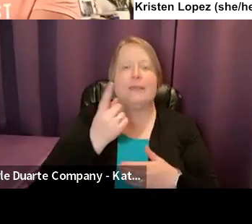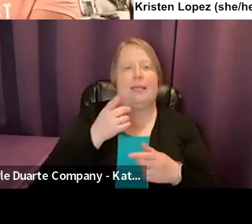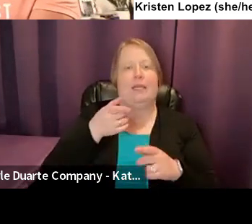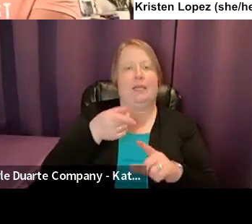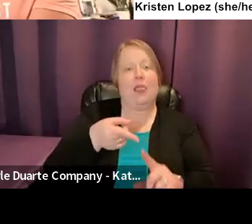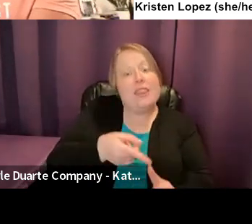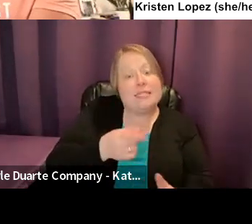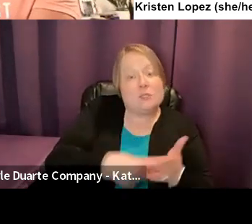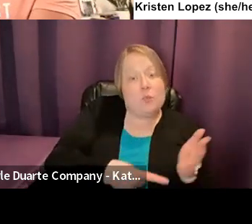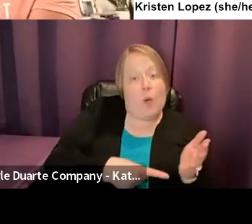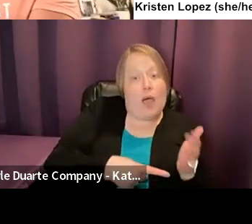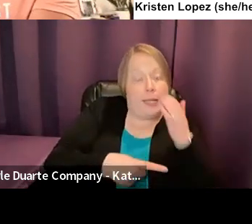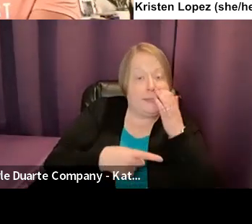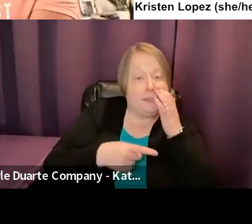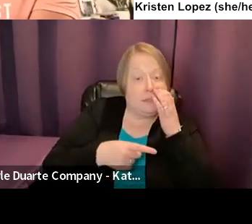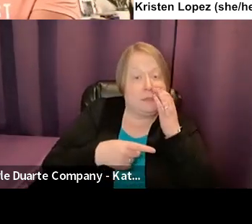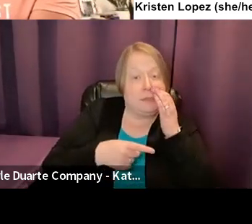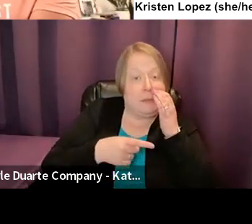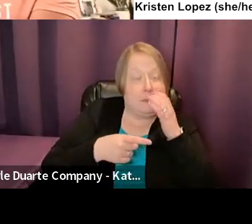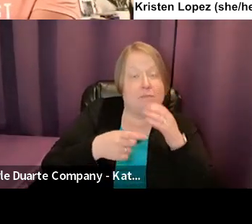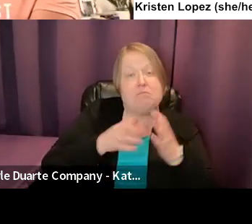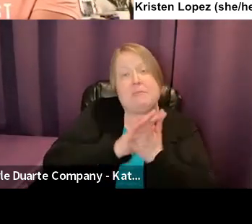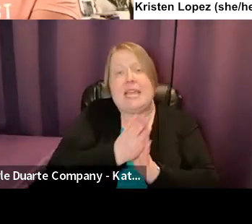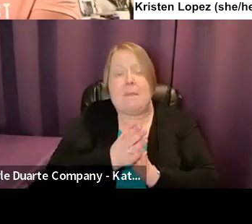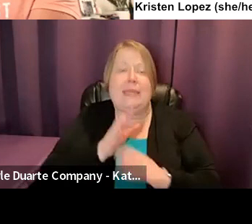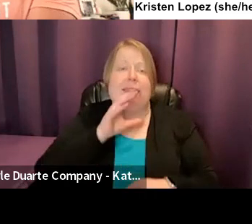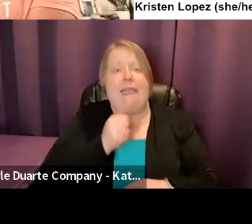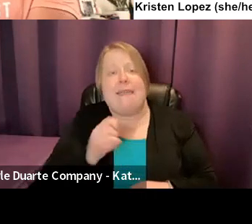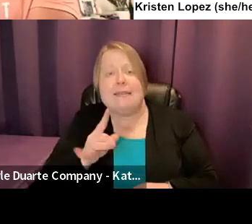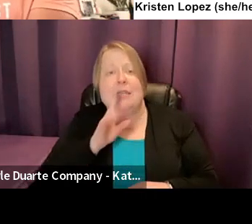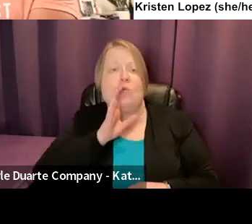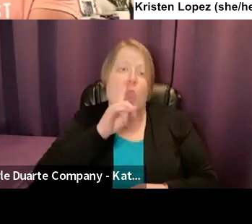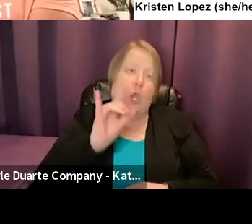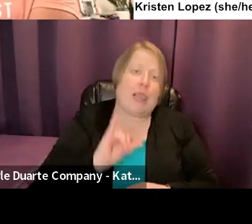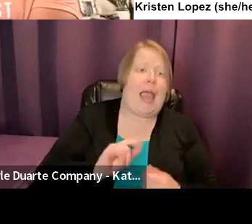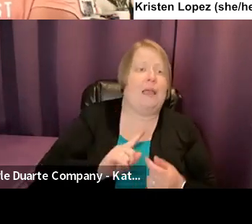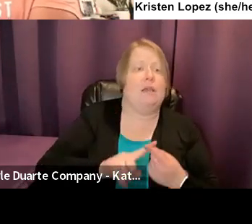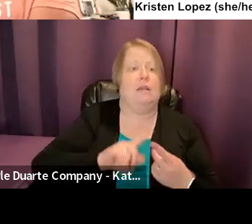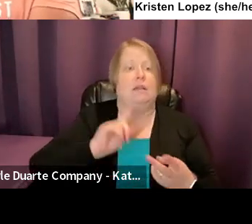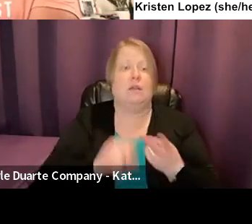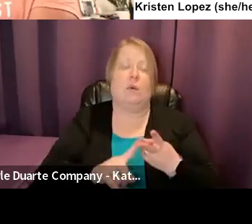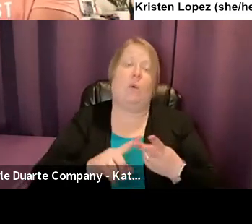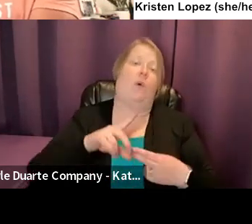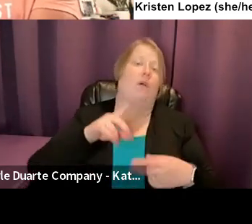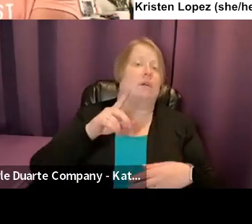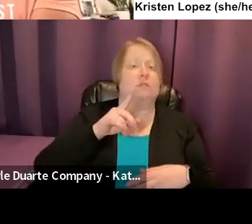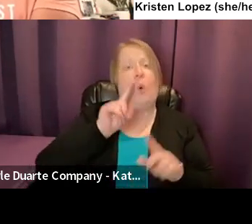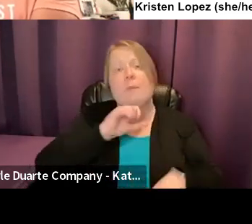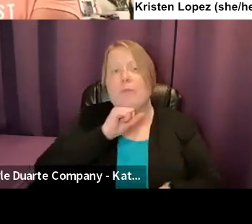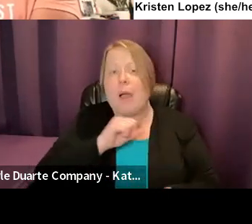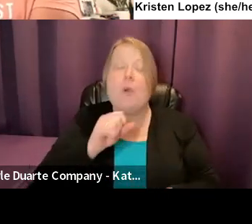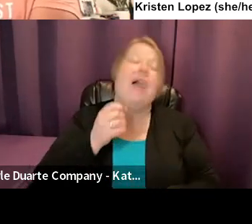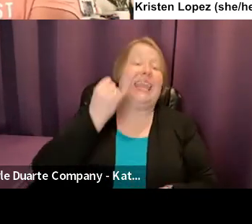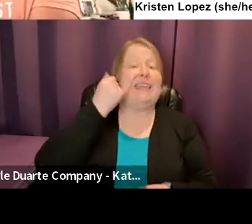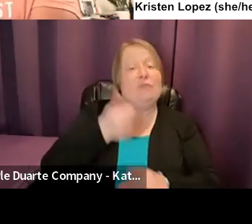is going to look like. This is what, you know, turning 18 is going to look like. And if you're disabled, let alone any type of minority